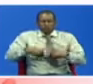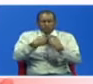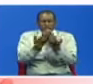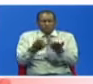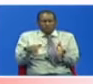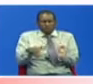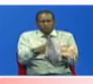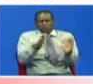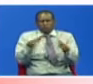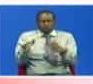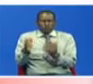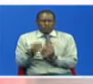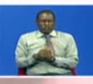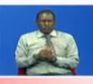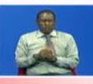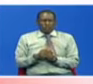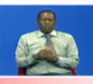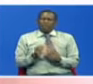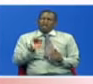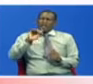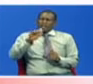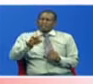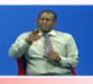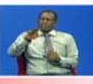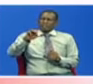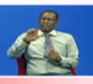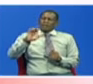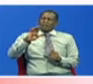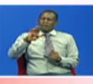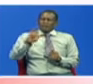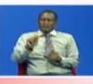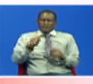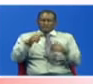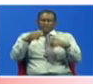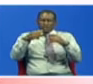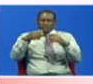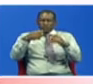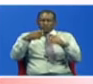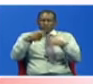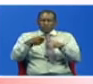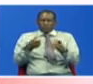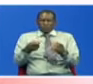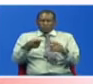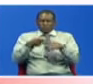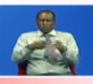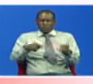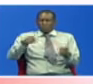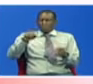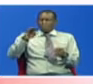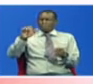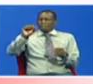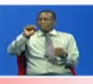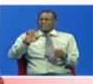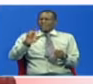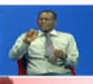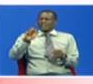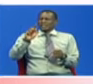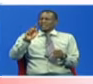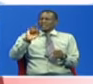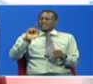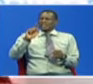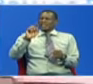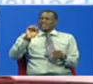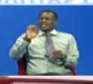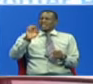chance. I will ask Melba Osuna from Base Titanium to come and at